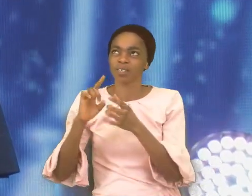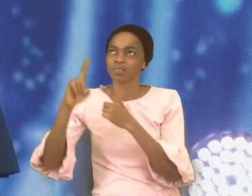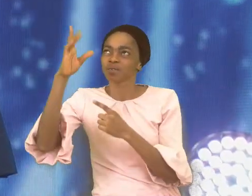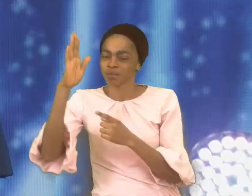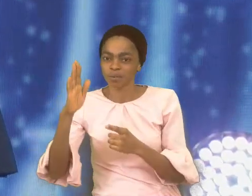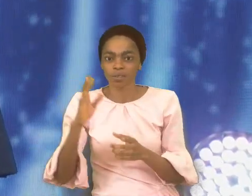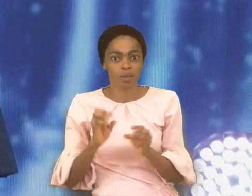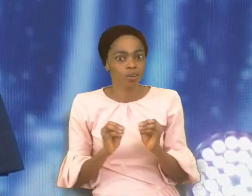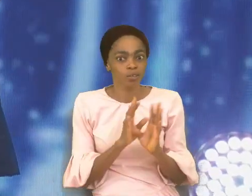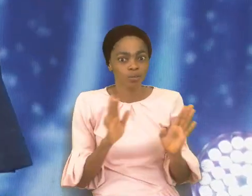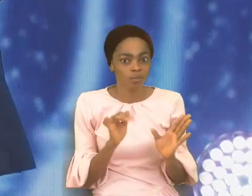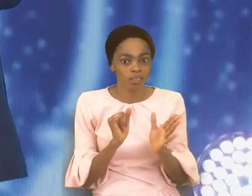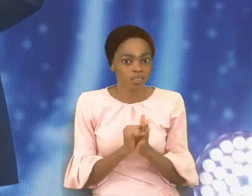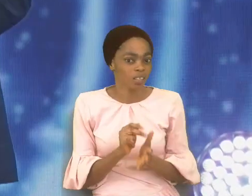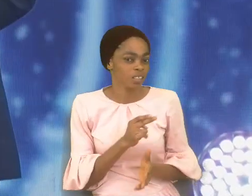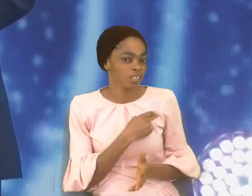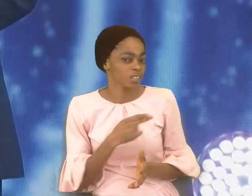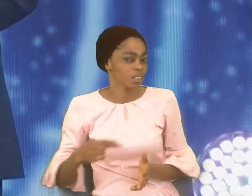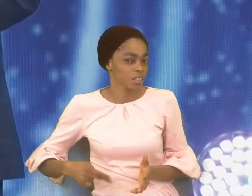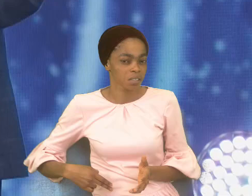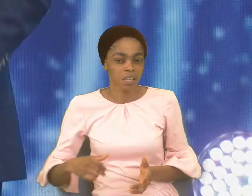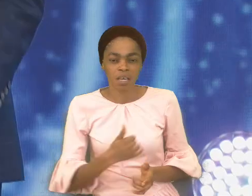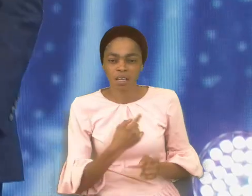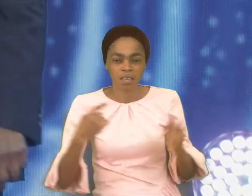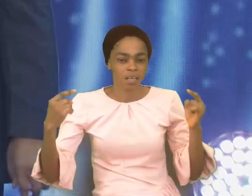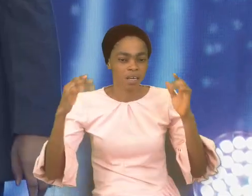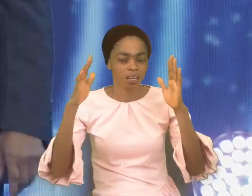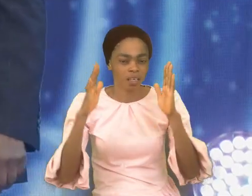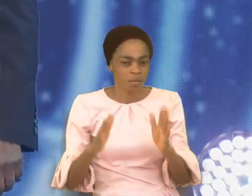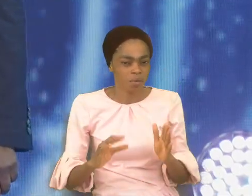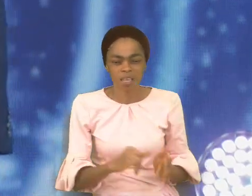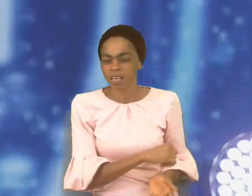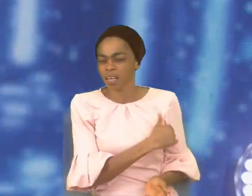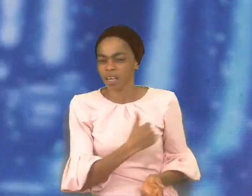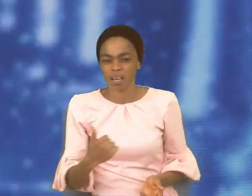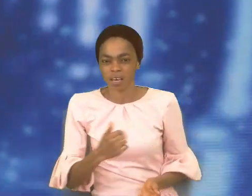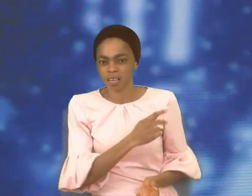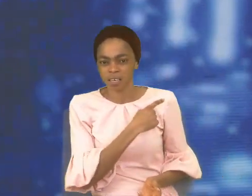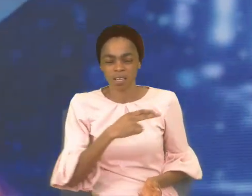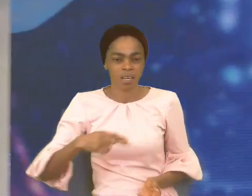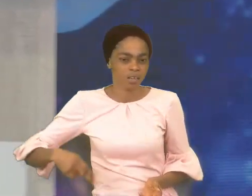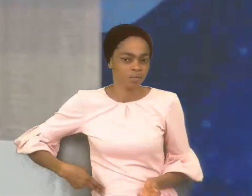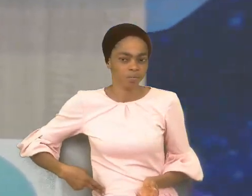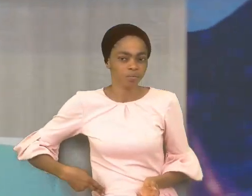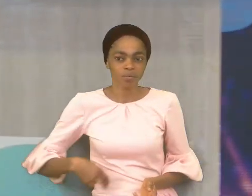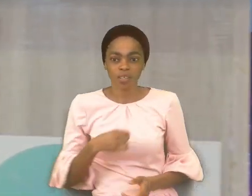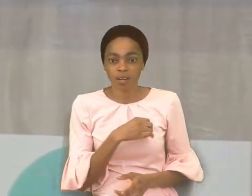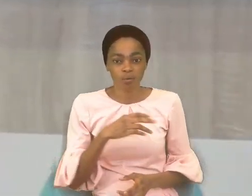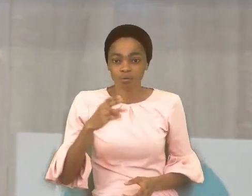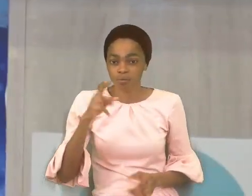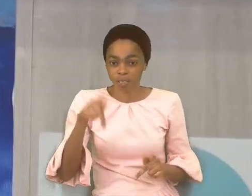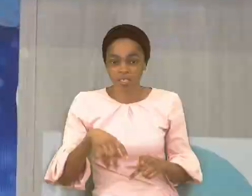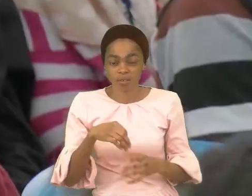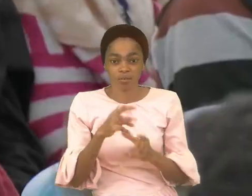Nebuchadnezzar, any despot of this world, nothing they can do to change your destiny